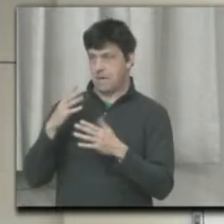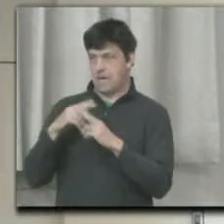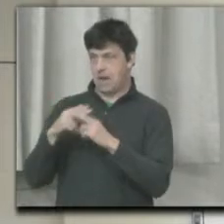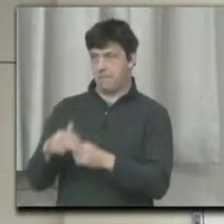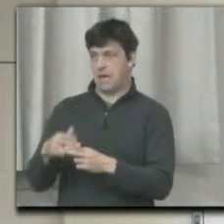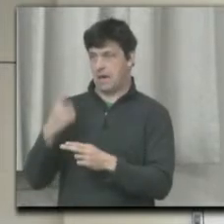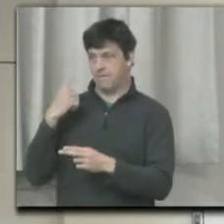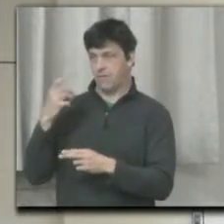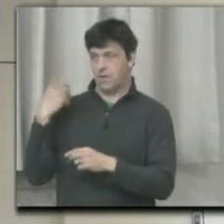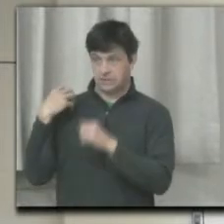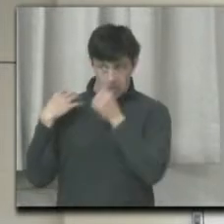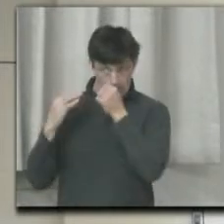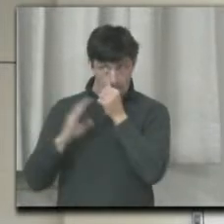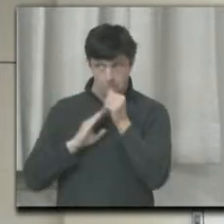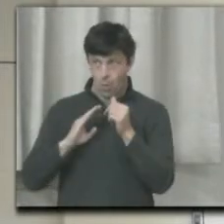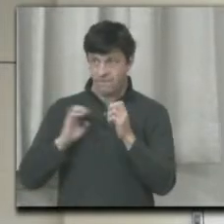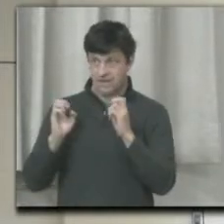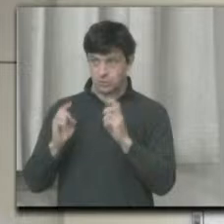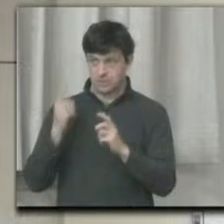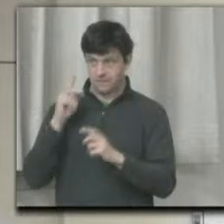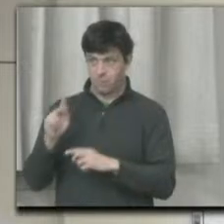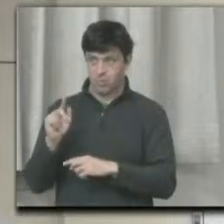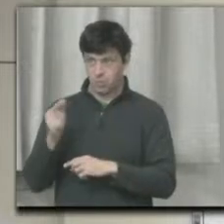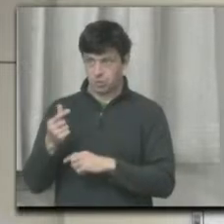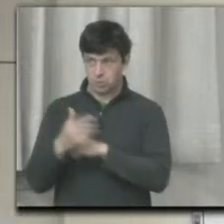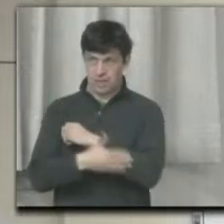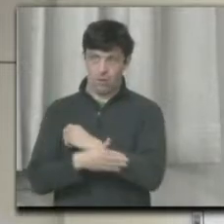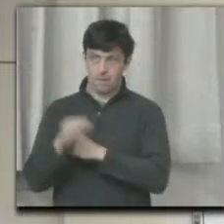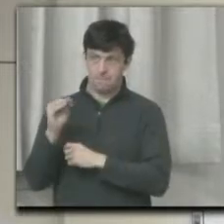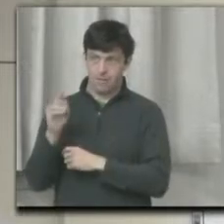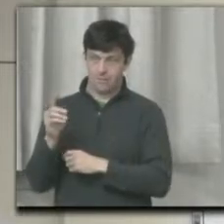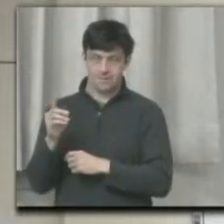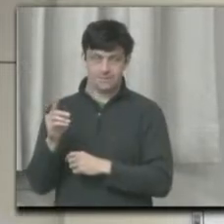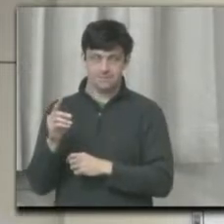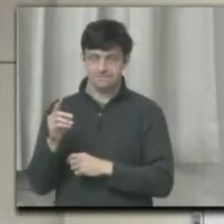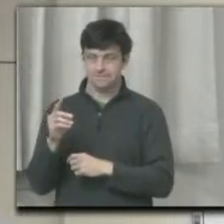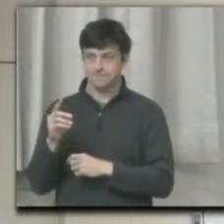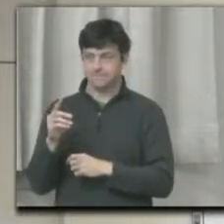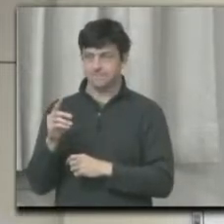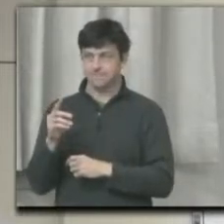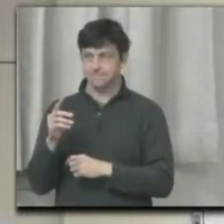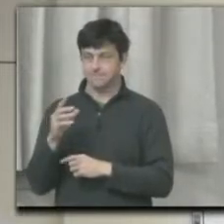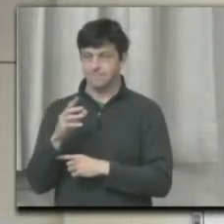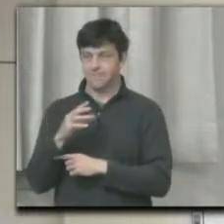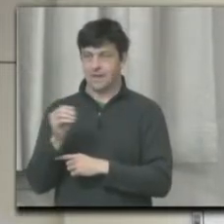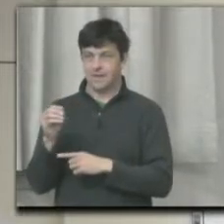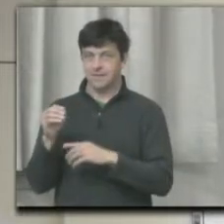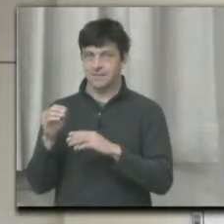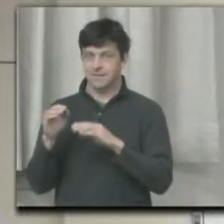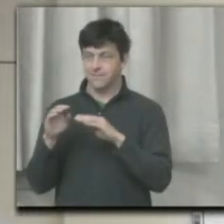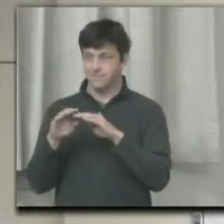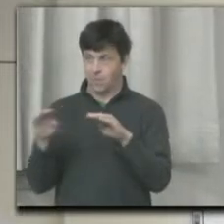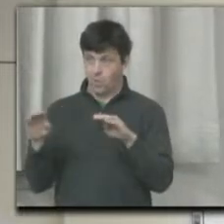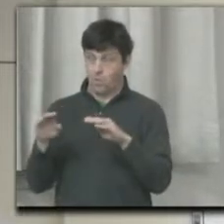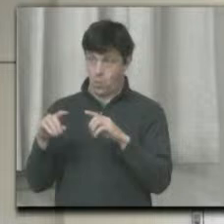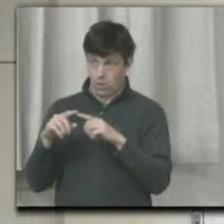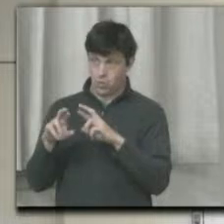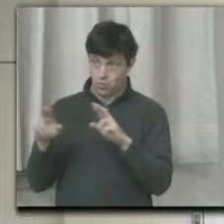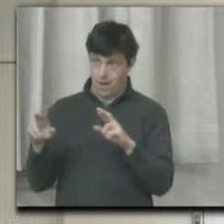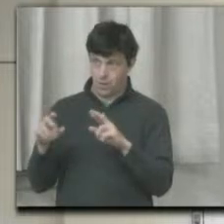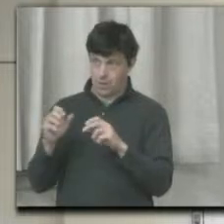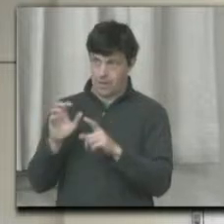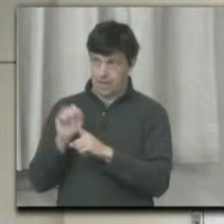for the chair of the Board of Education for Prince George's County, Maryland. And the floor, when you are ready and catch your